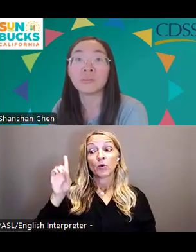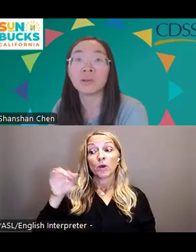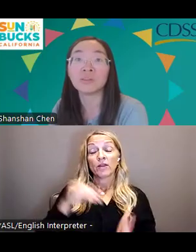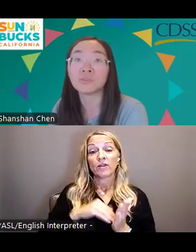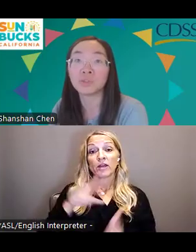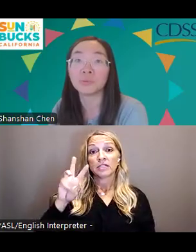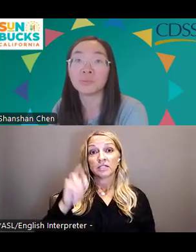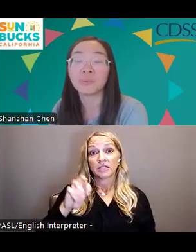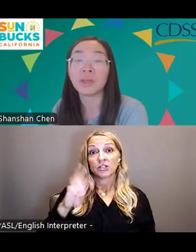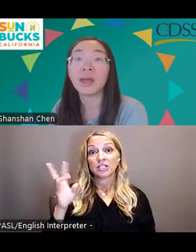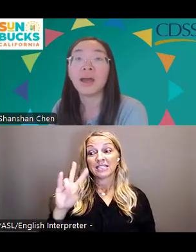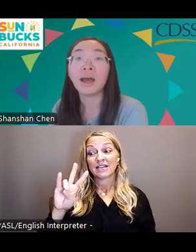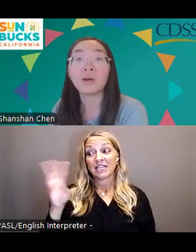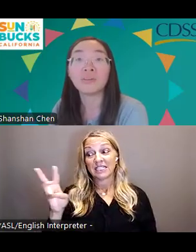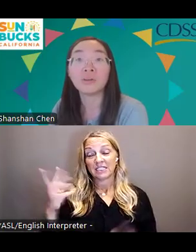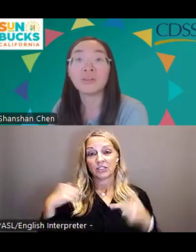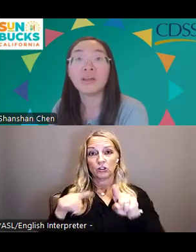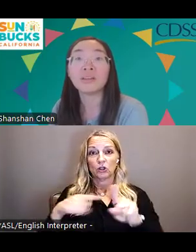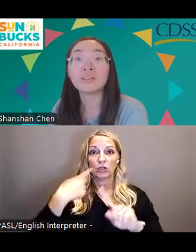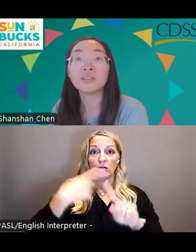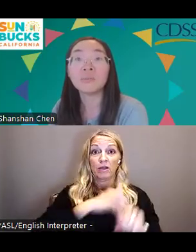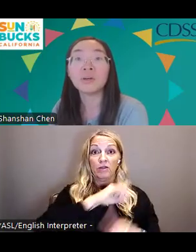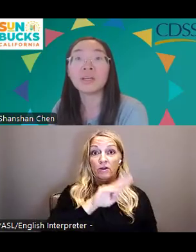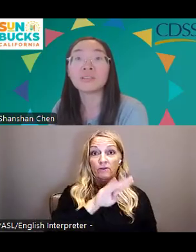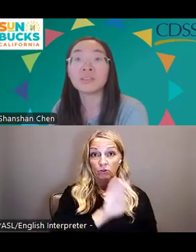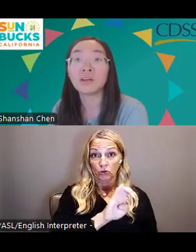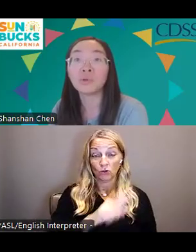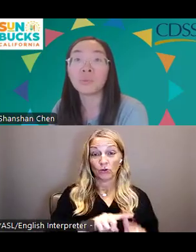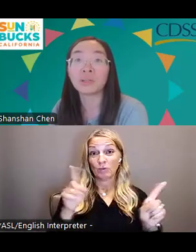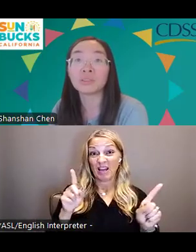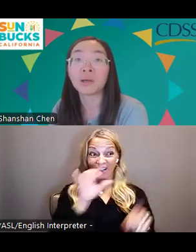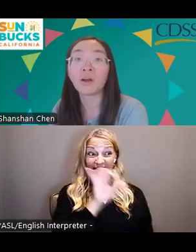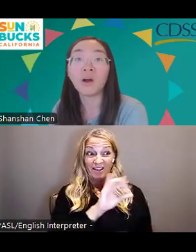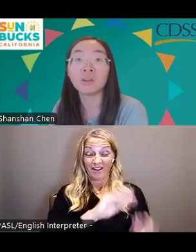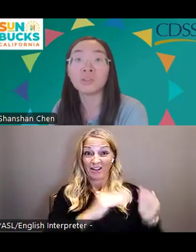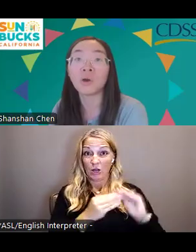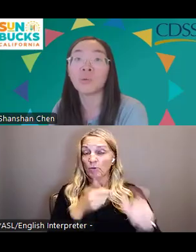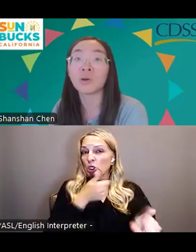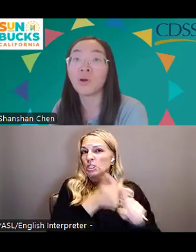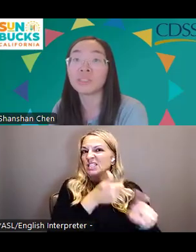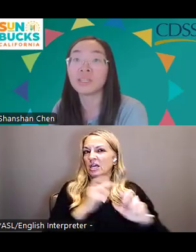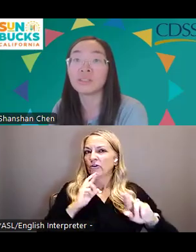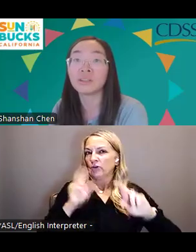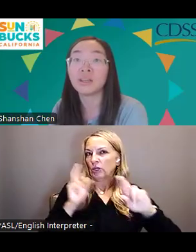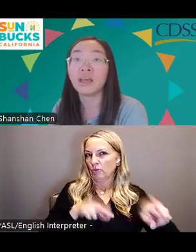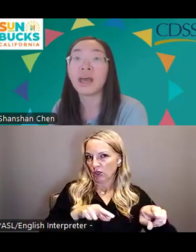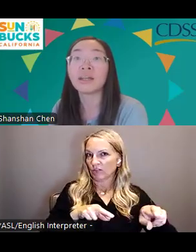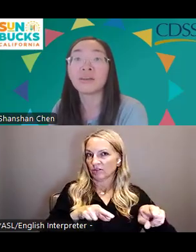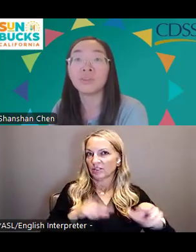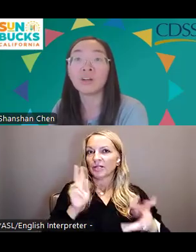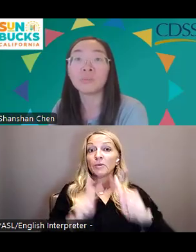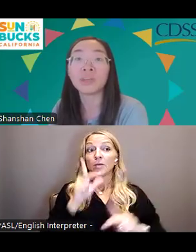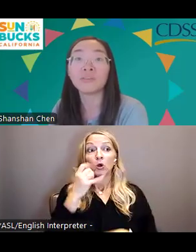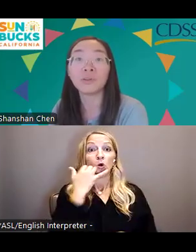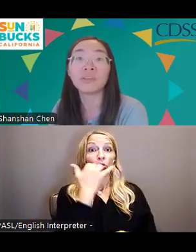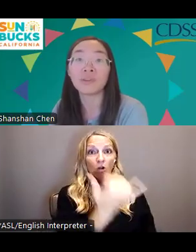1,676 during the month of June. However, this number is self-reported by callers to our call center and